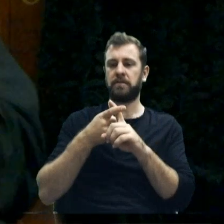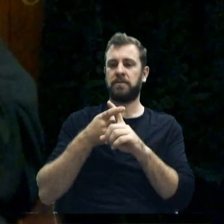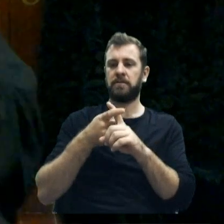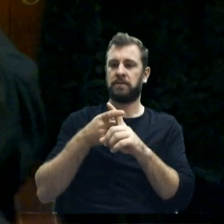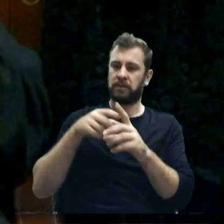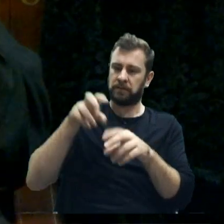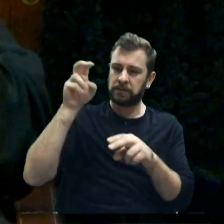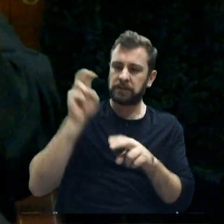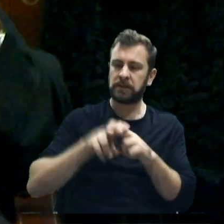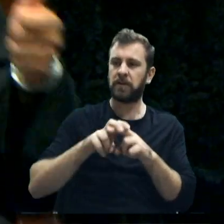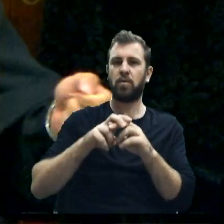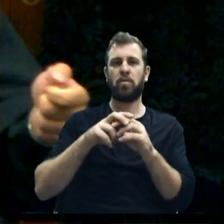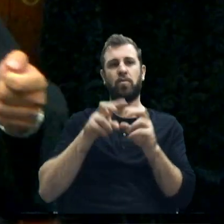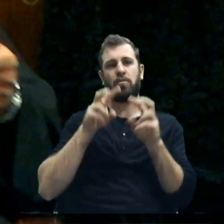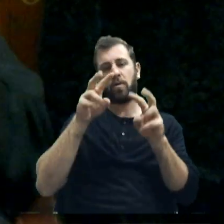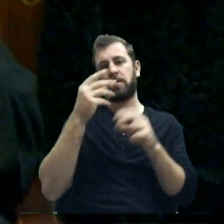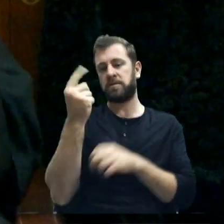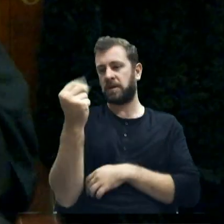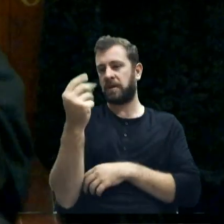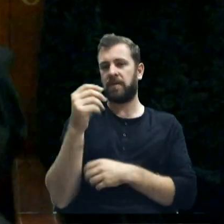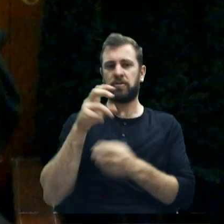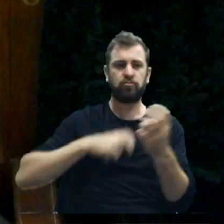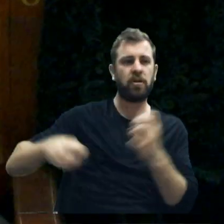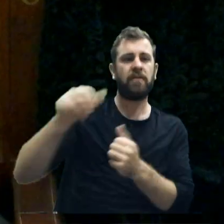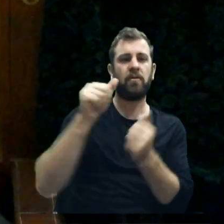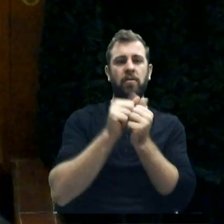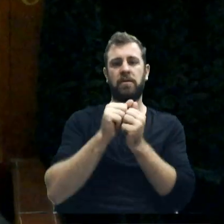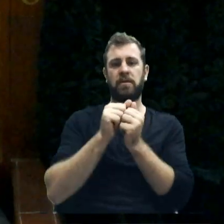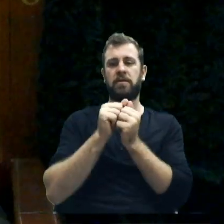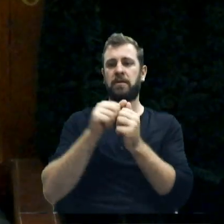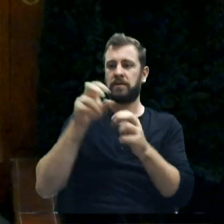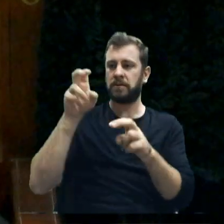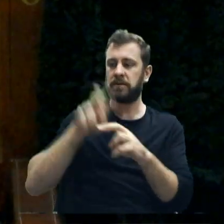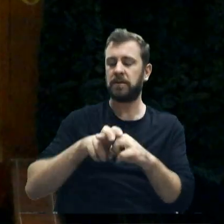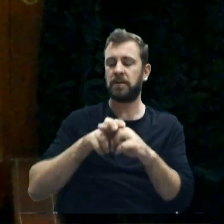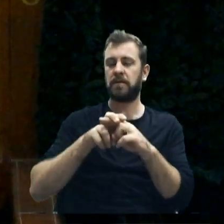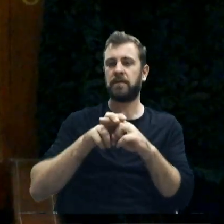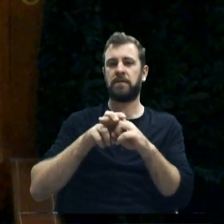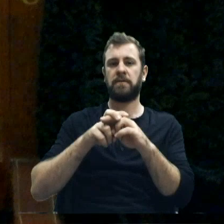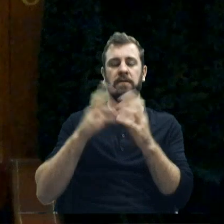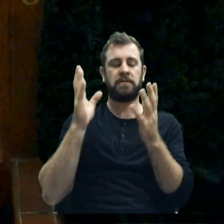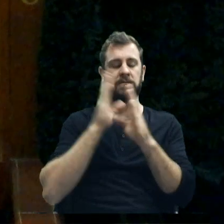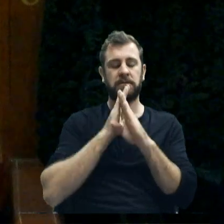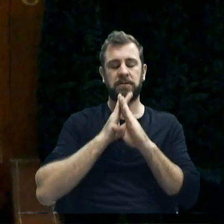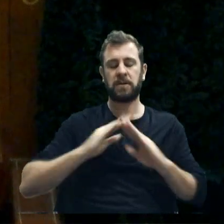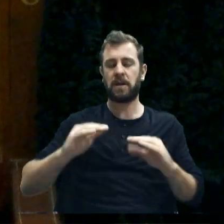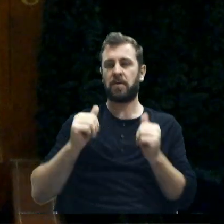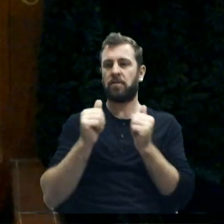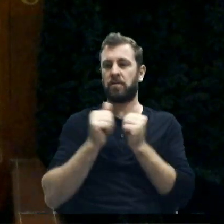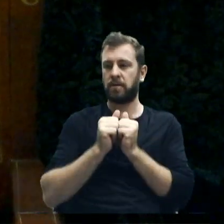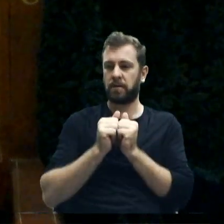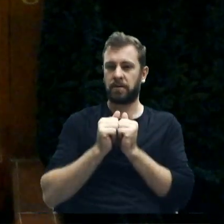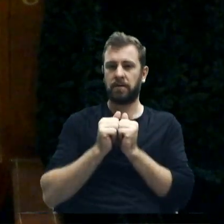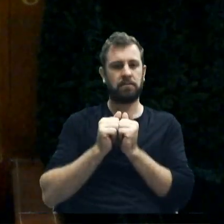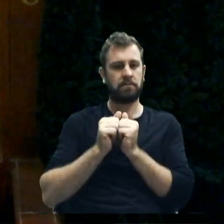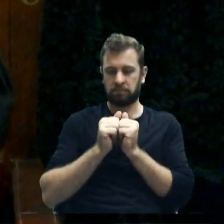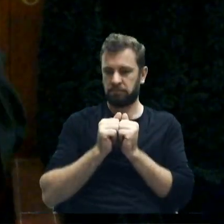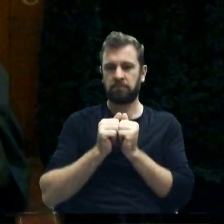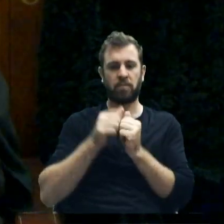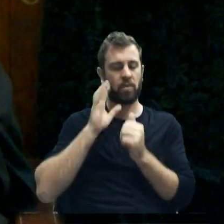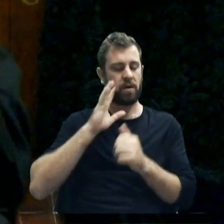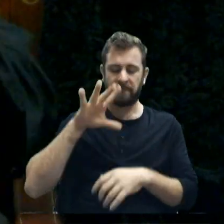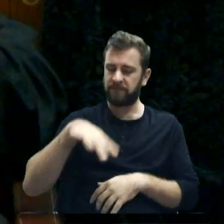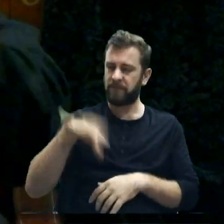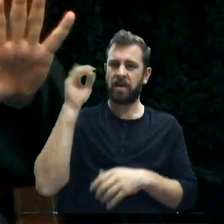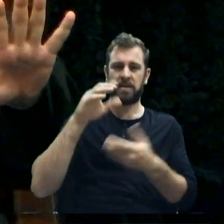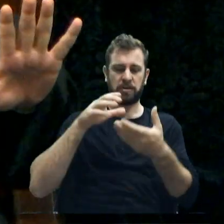a game with, you can travel with, and you can sit there and you can have a night of a'mal with as well. You'll find that